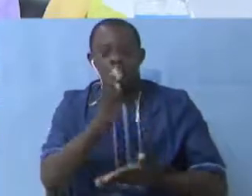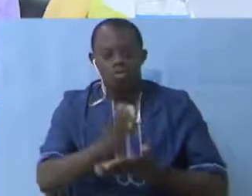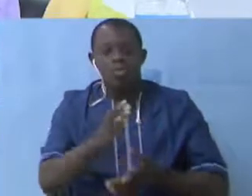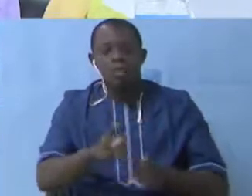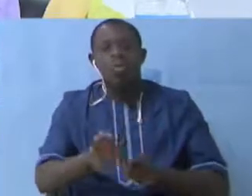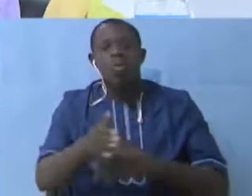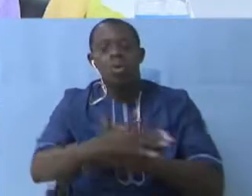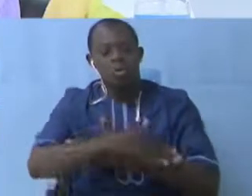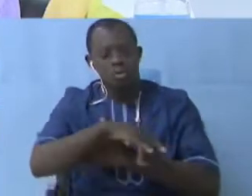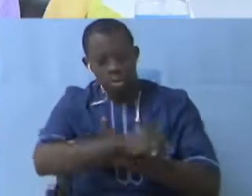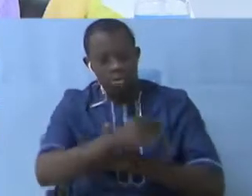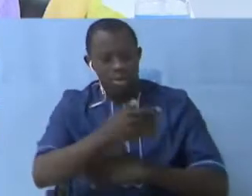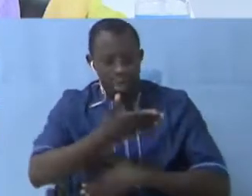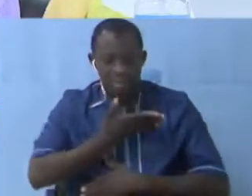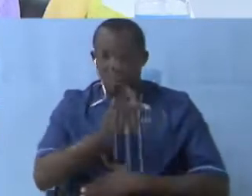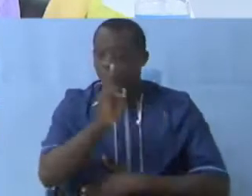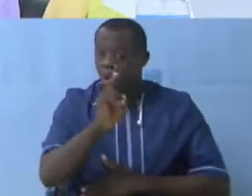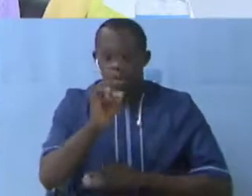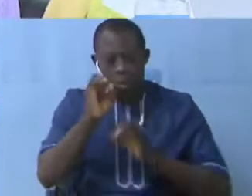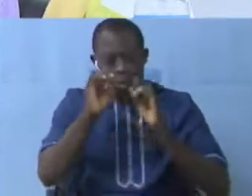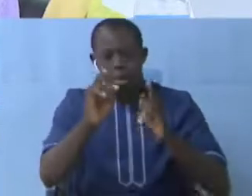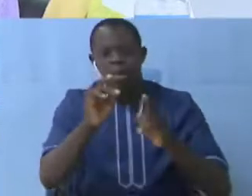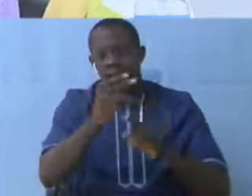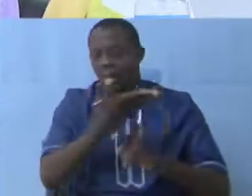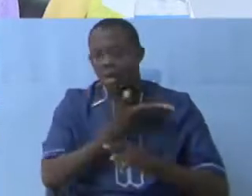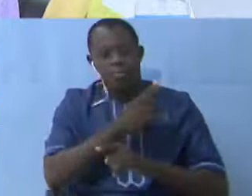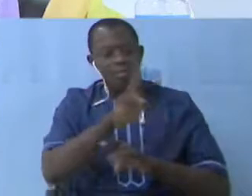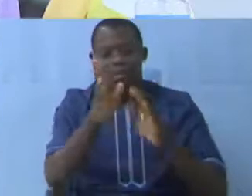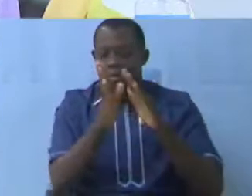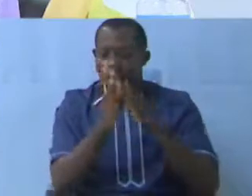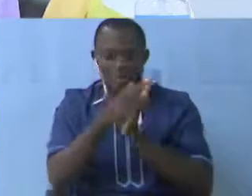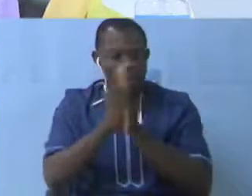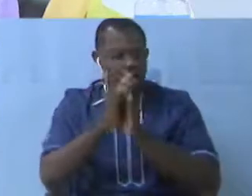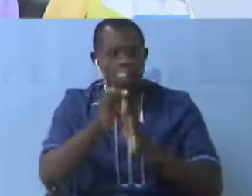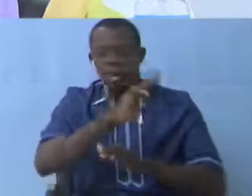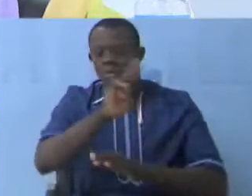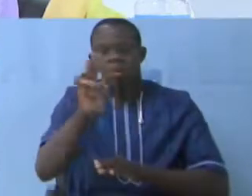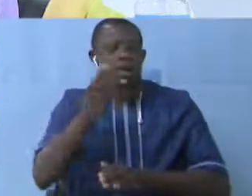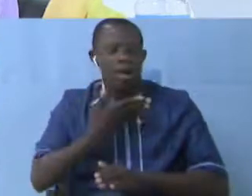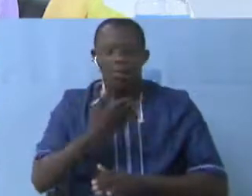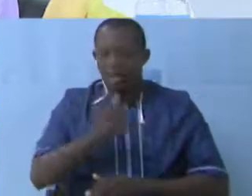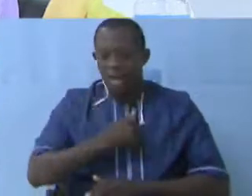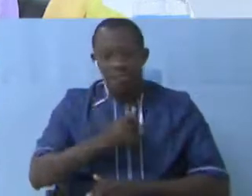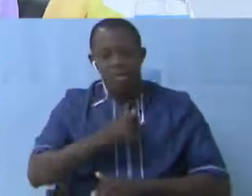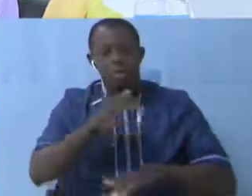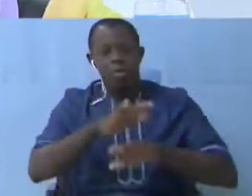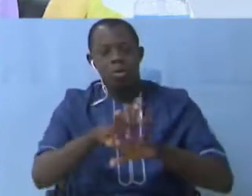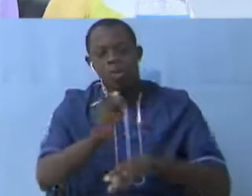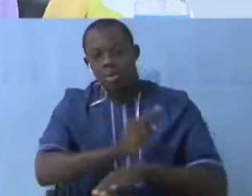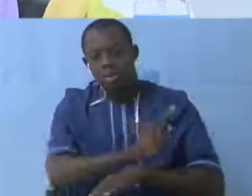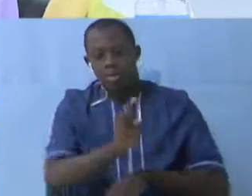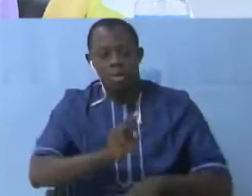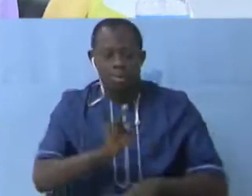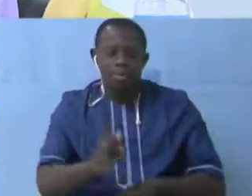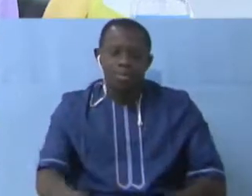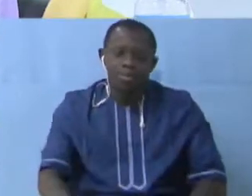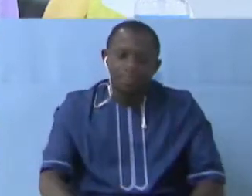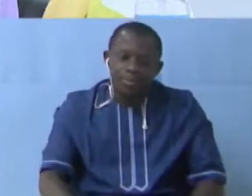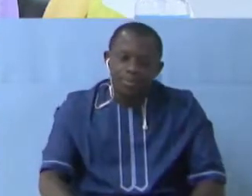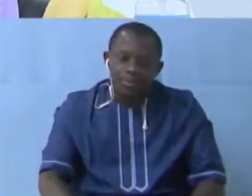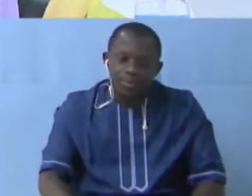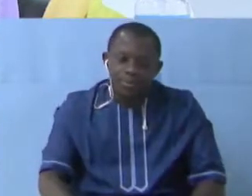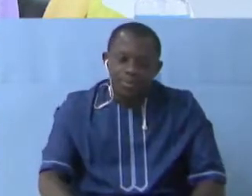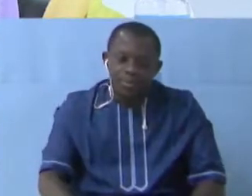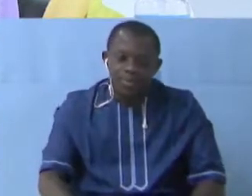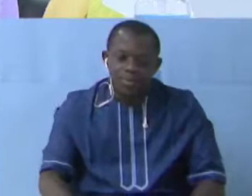they didn't face any challenge, and there was no threat to them. ci la ñu waral daal tëj na ko waaye nag amun na benn teq-teq boo